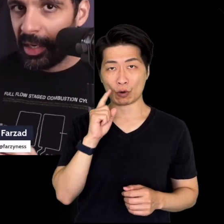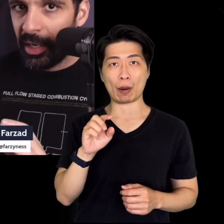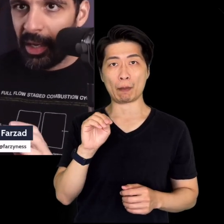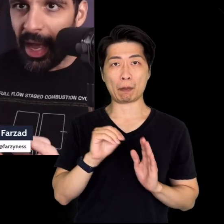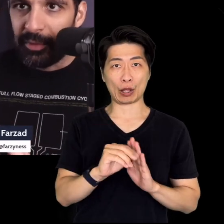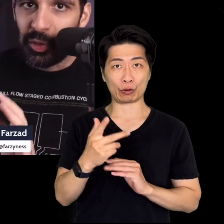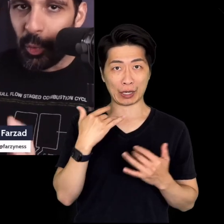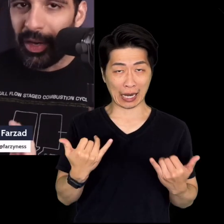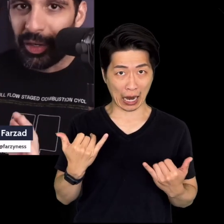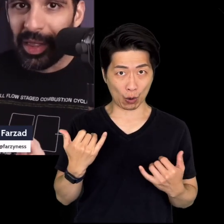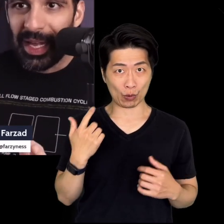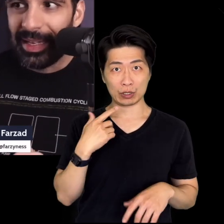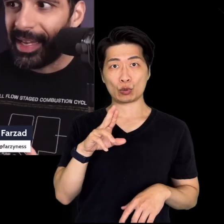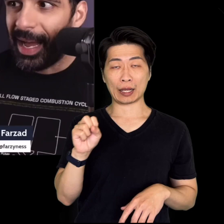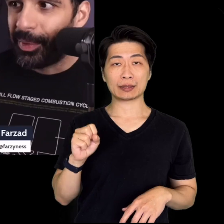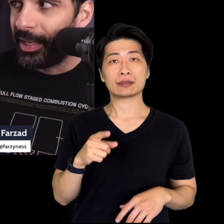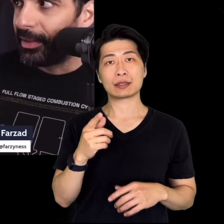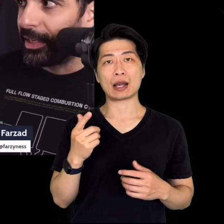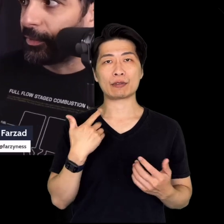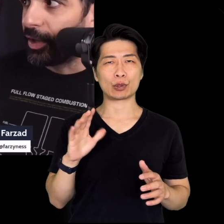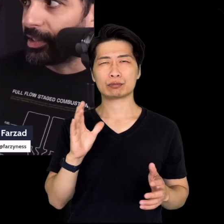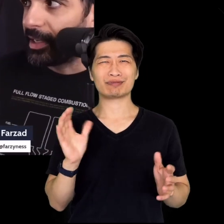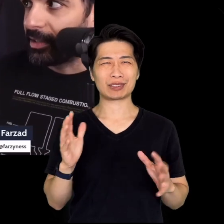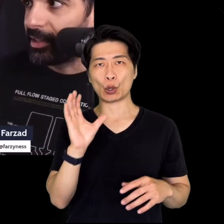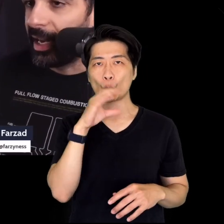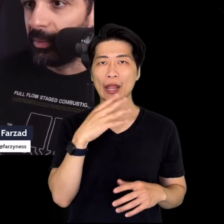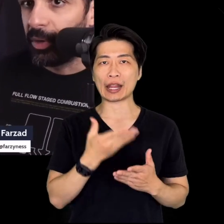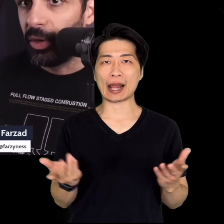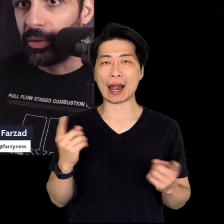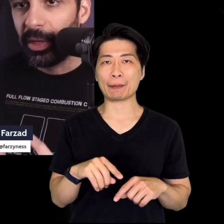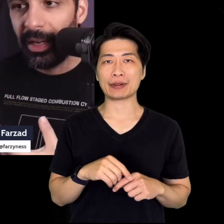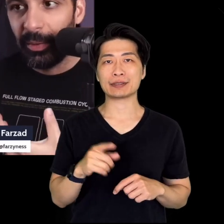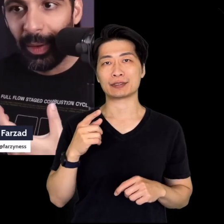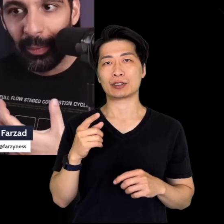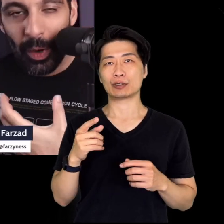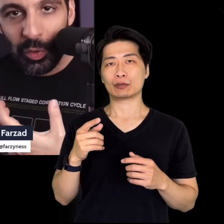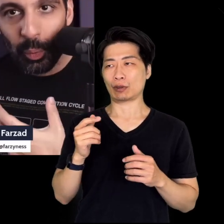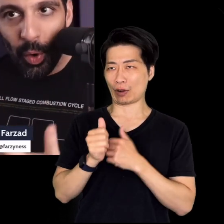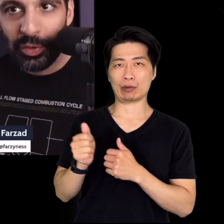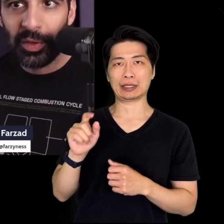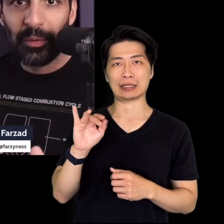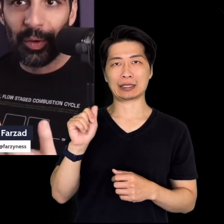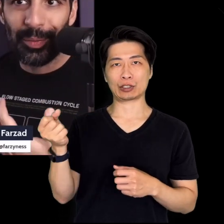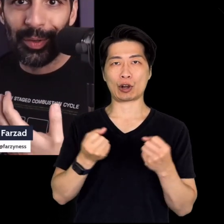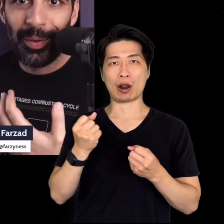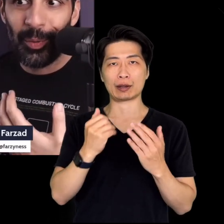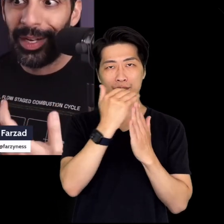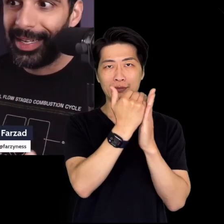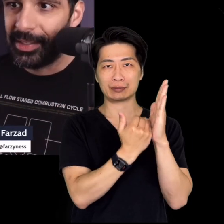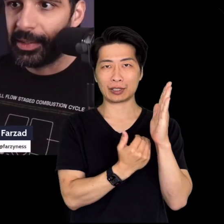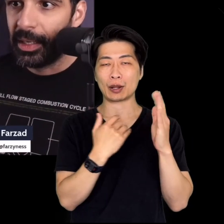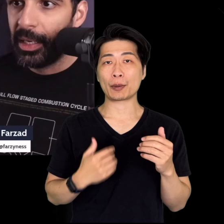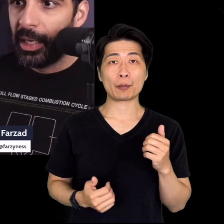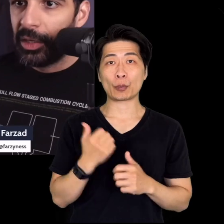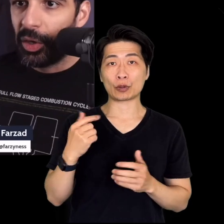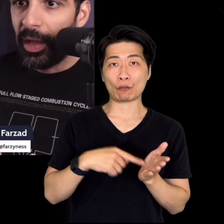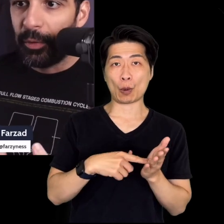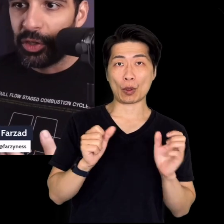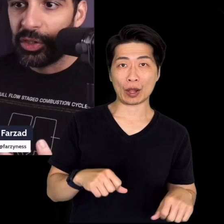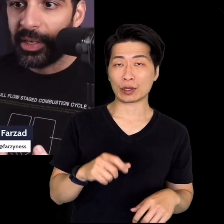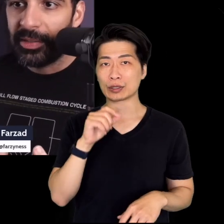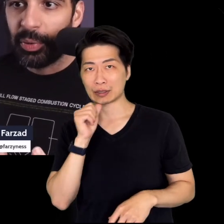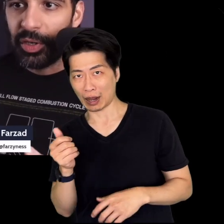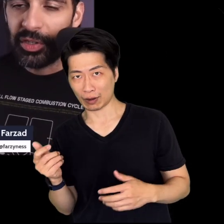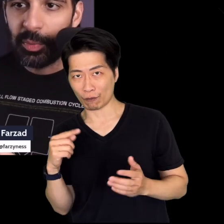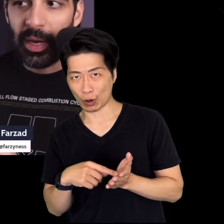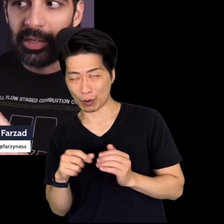States, you have this weird thing that's happening as far as Tesla's lineup goes, and what's most affordable and what isn't. So if we